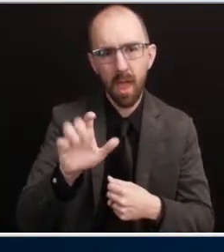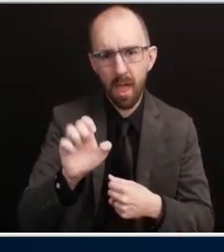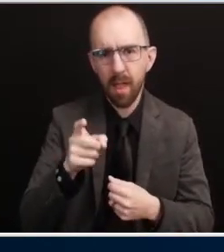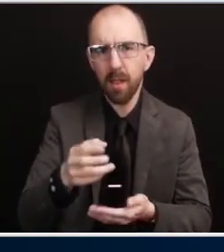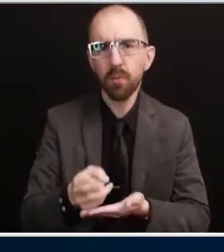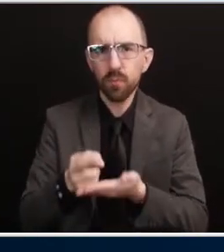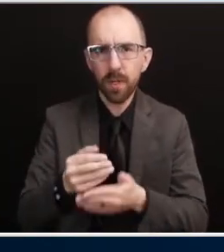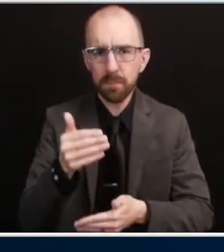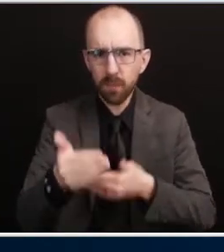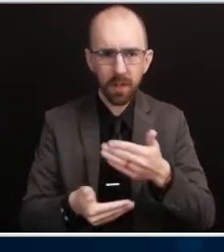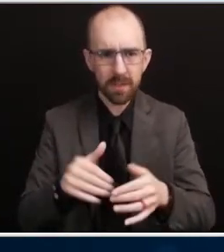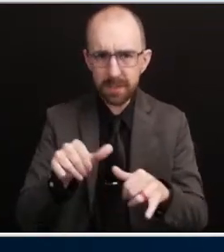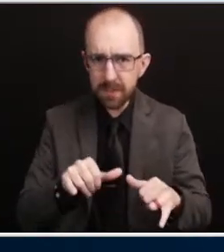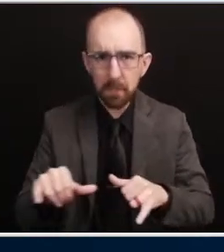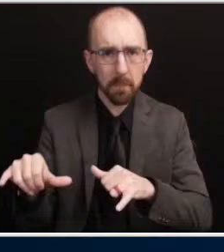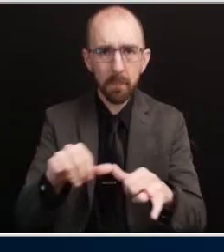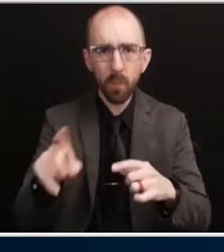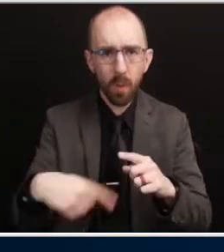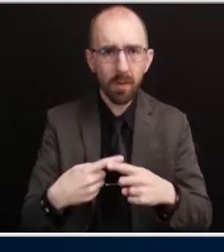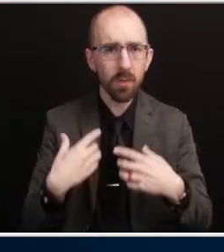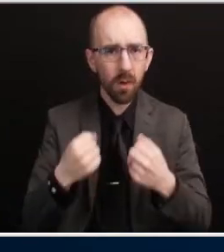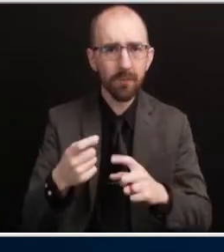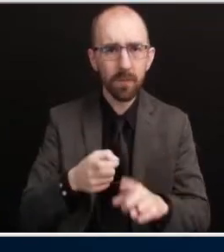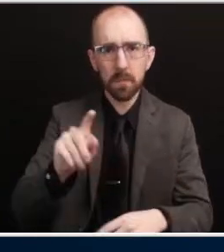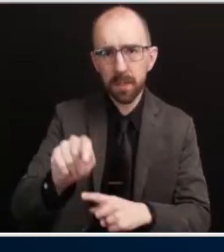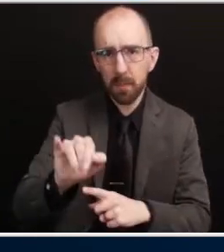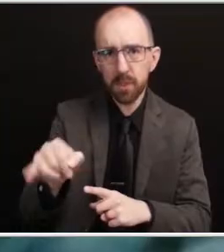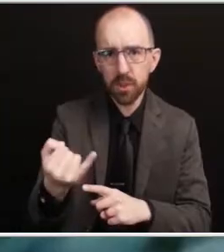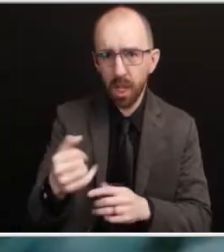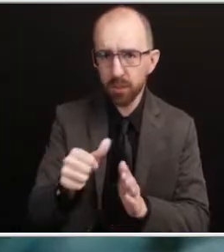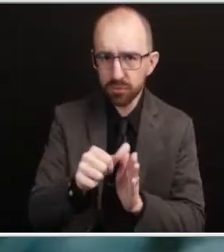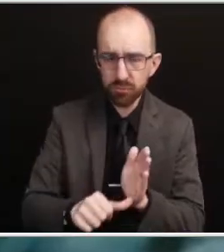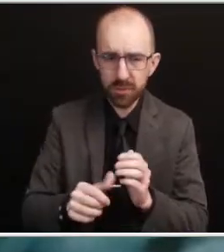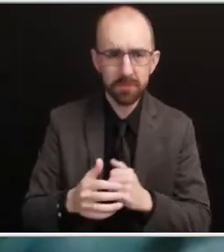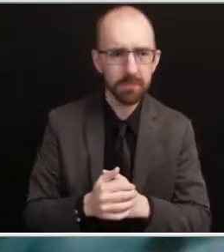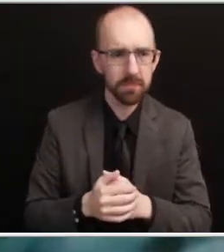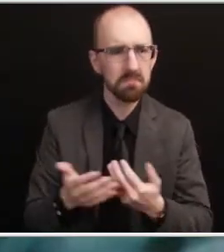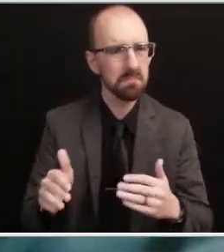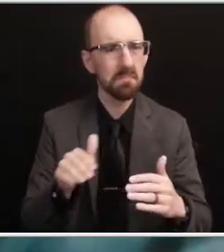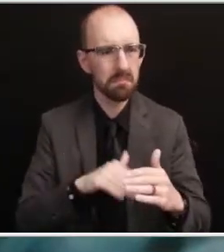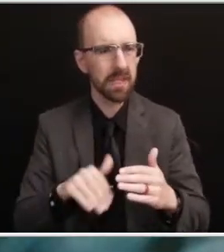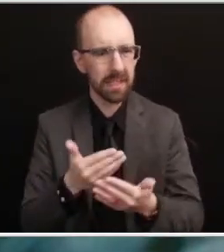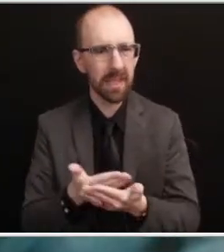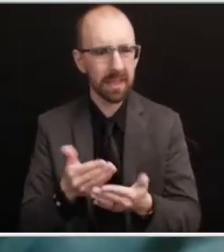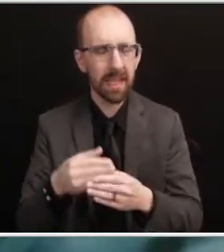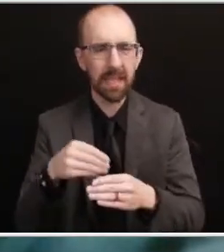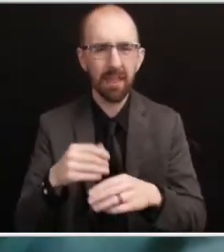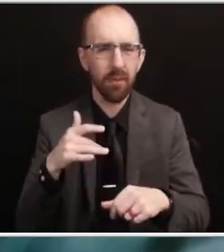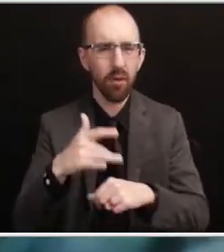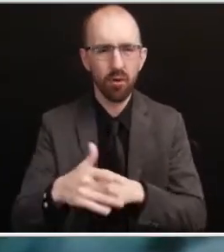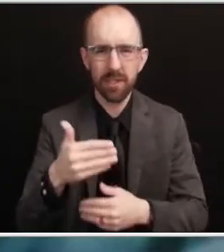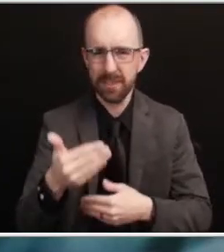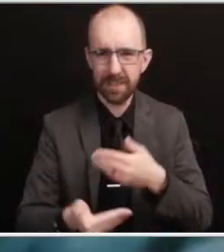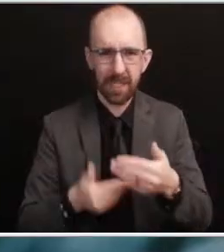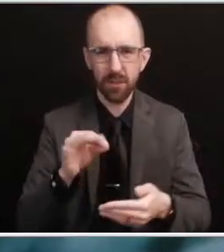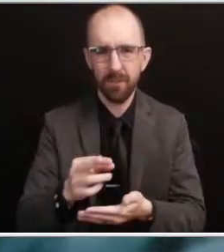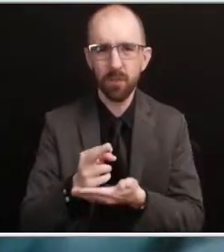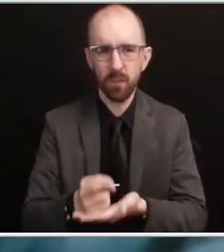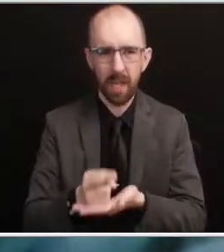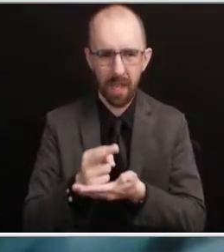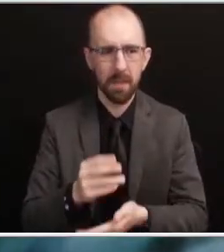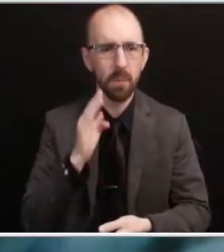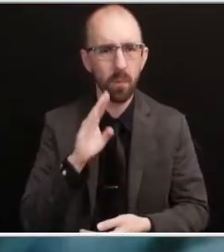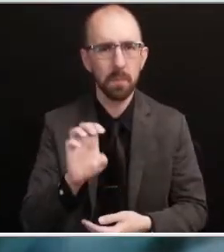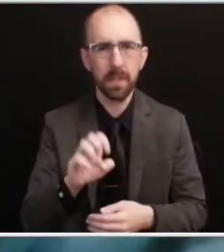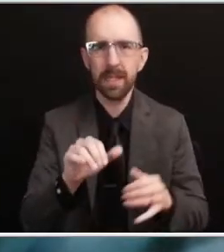same for everyone when recovering from Tommy John? early stages of rehab are going to be